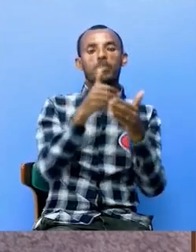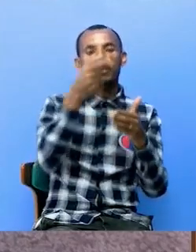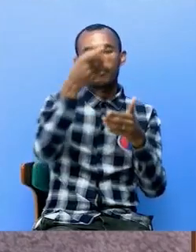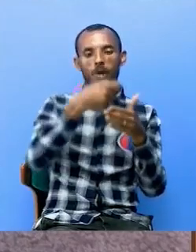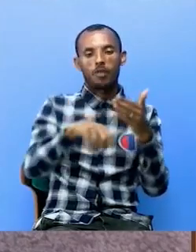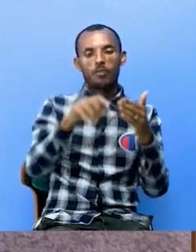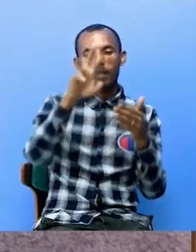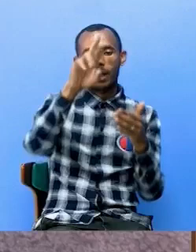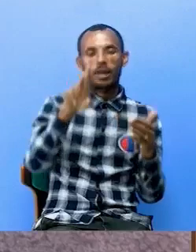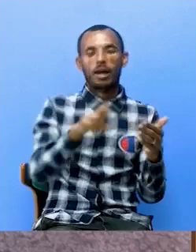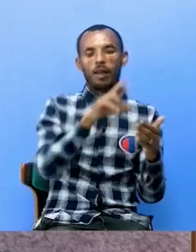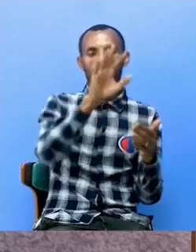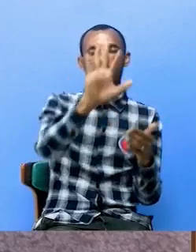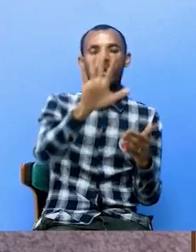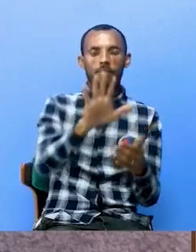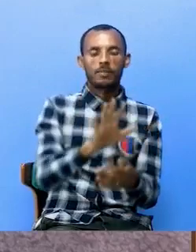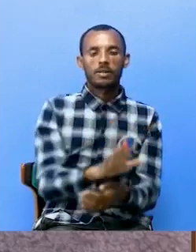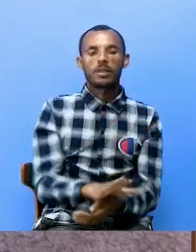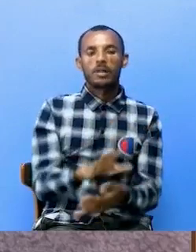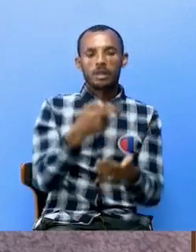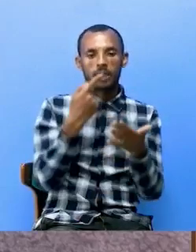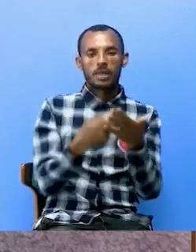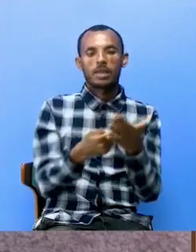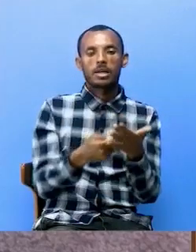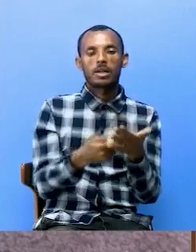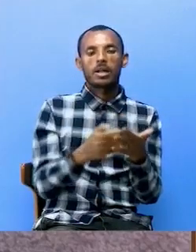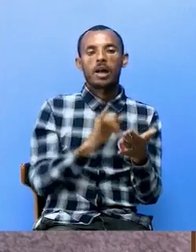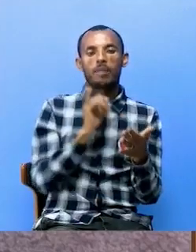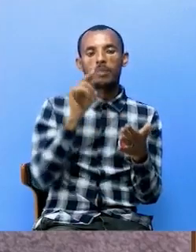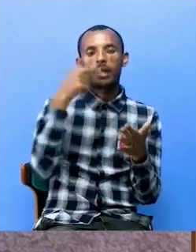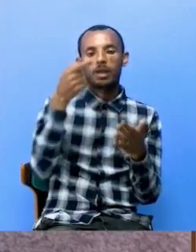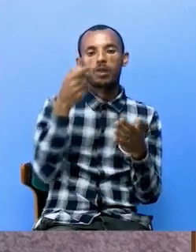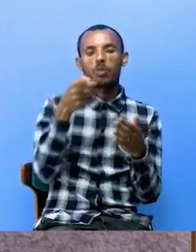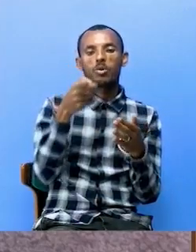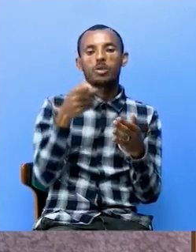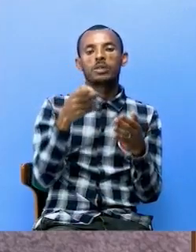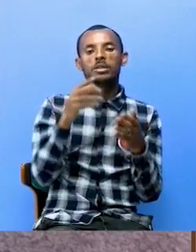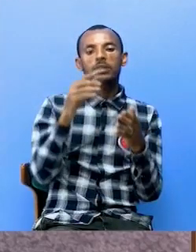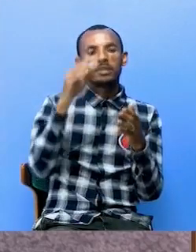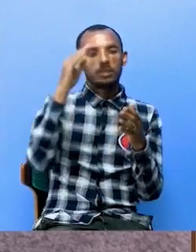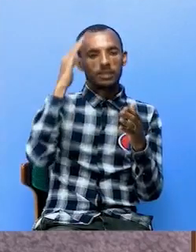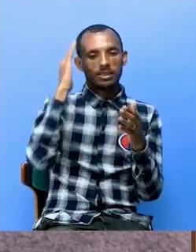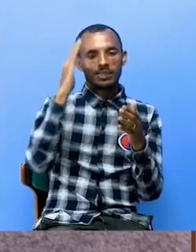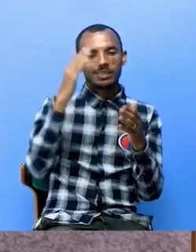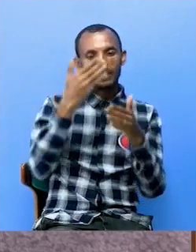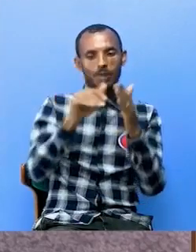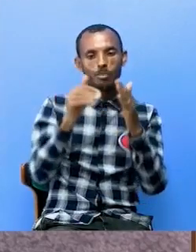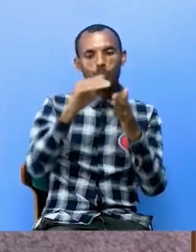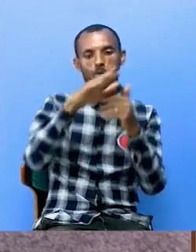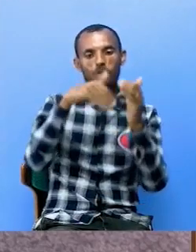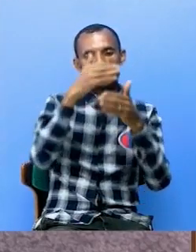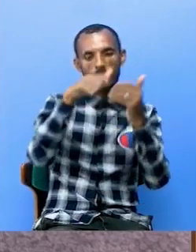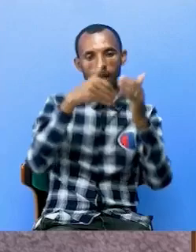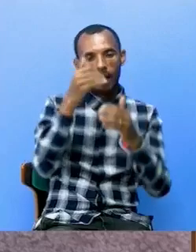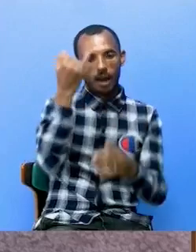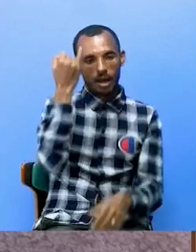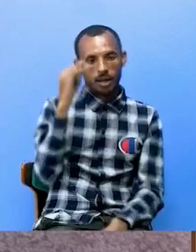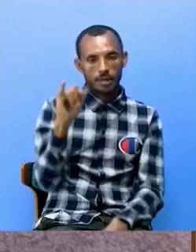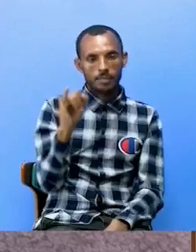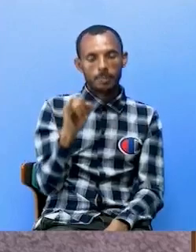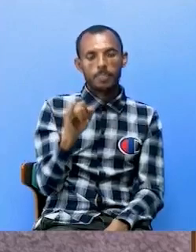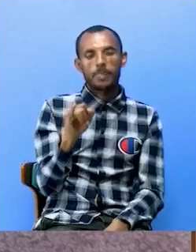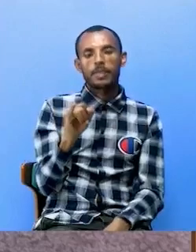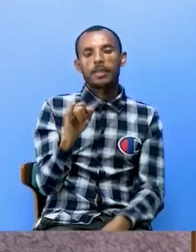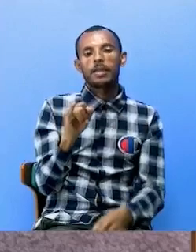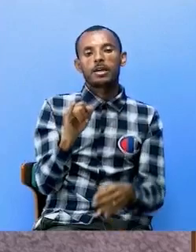of radical 5. So here I'm telling you some more general approach. Just like